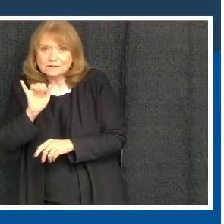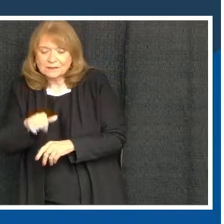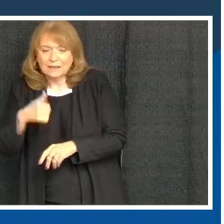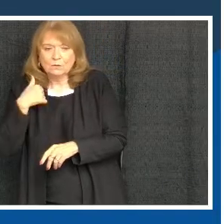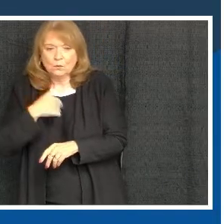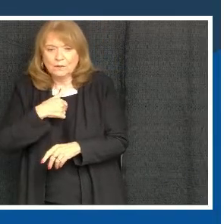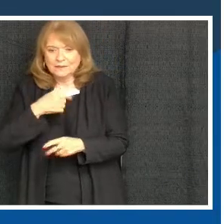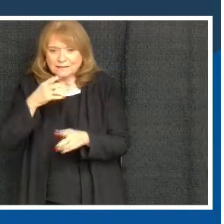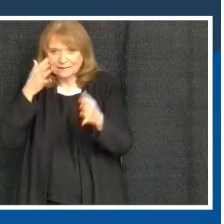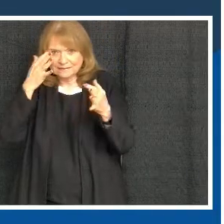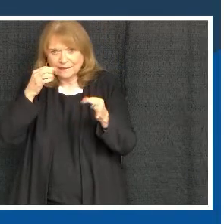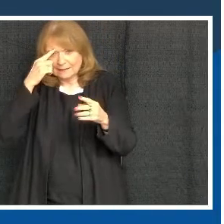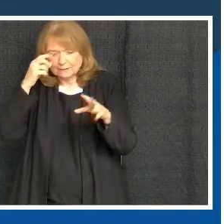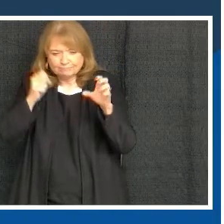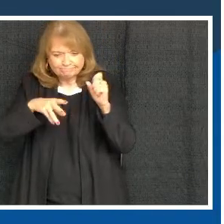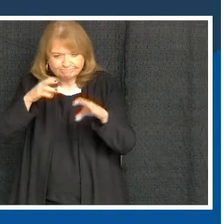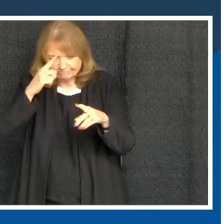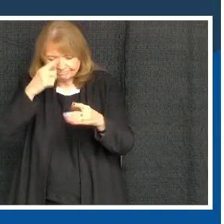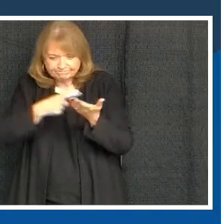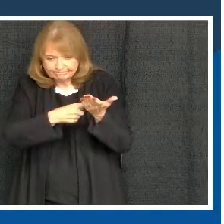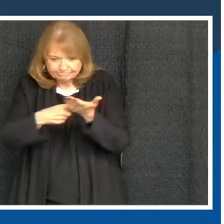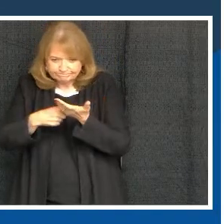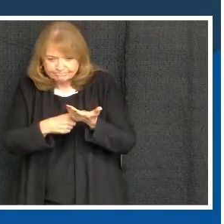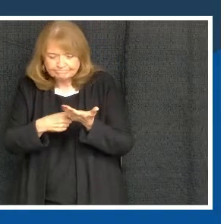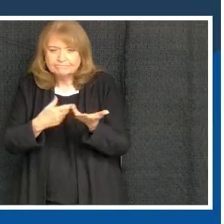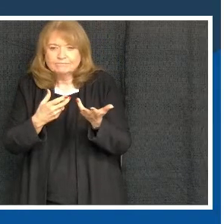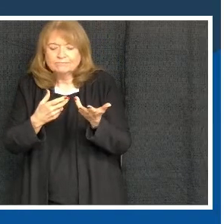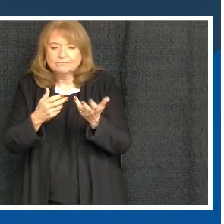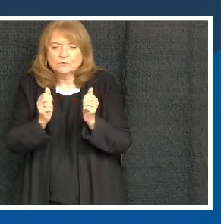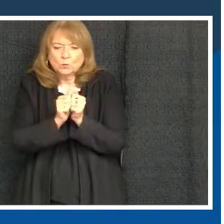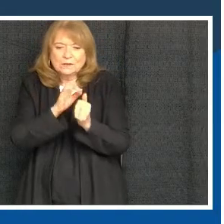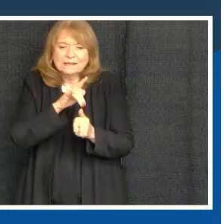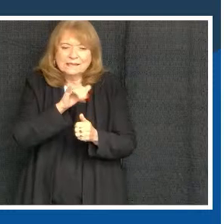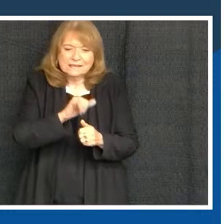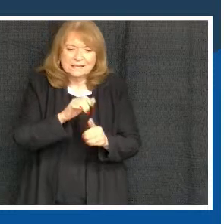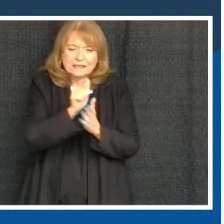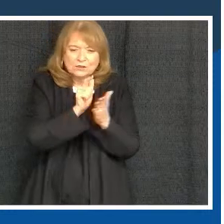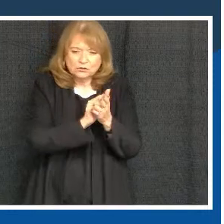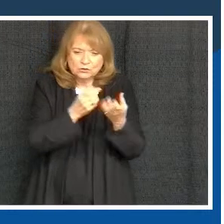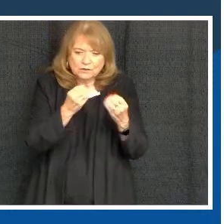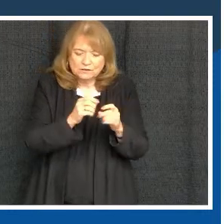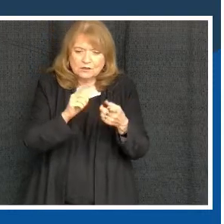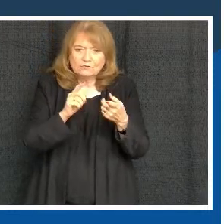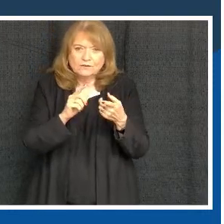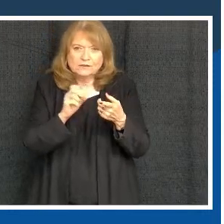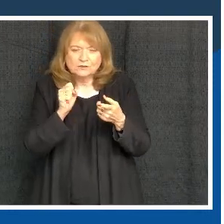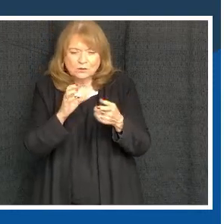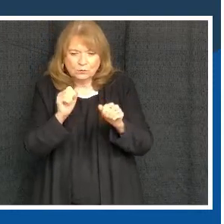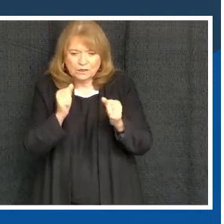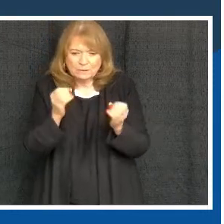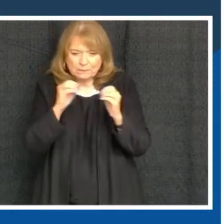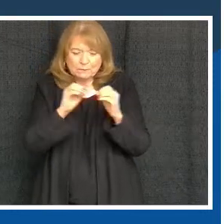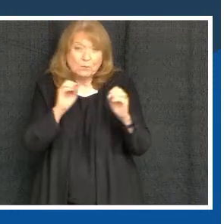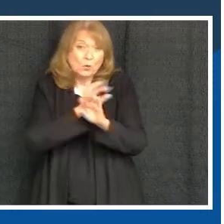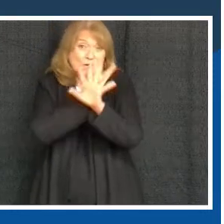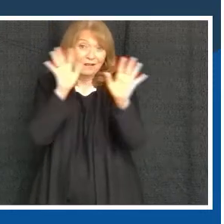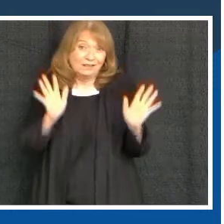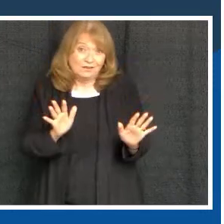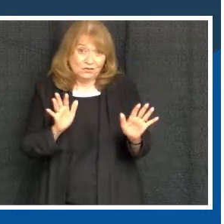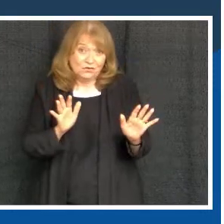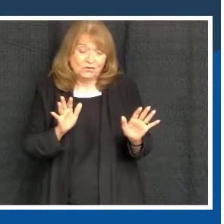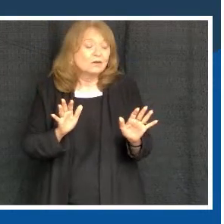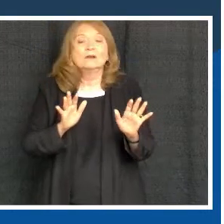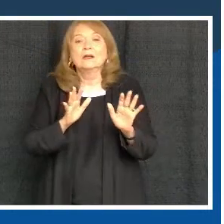with the city attorney's office to reduce the room for interpretation in the gray area,